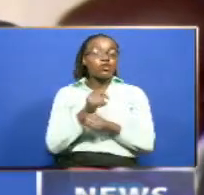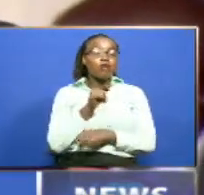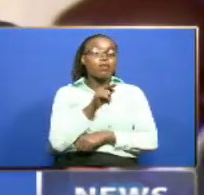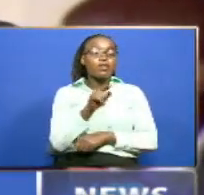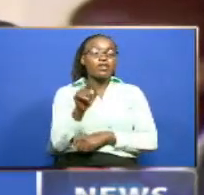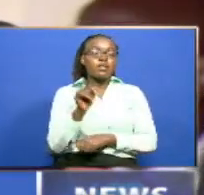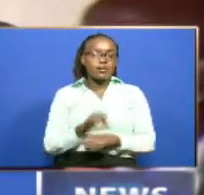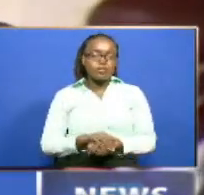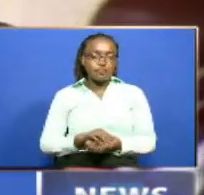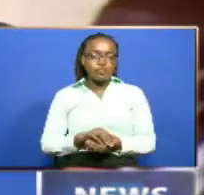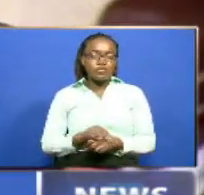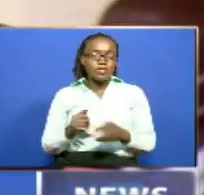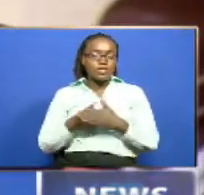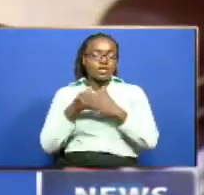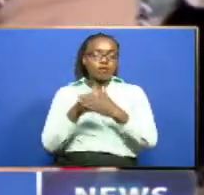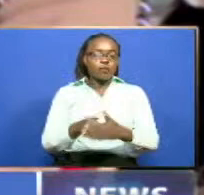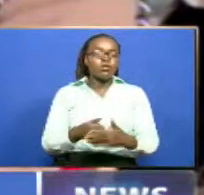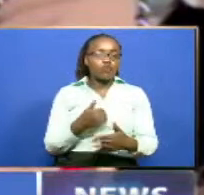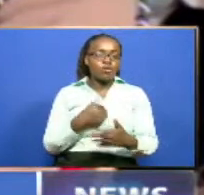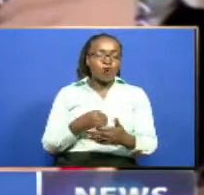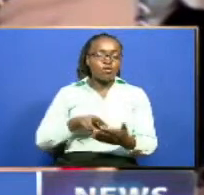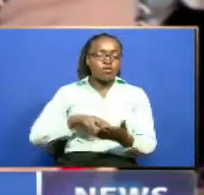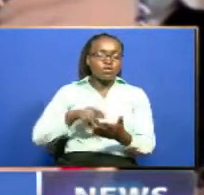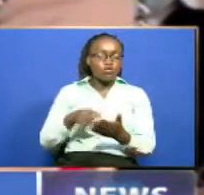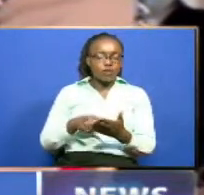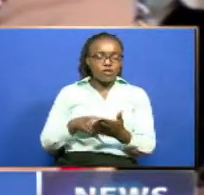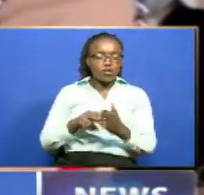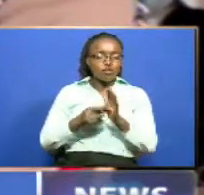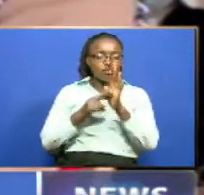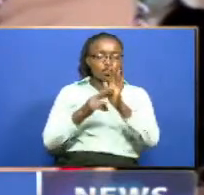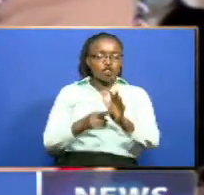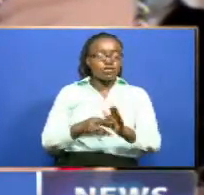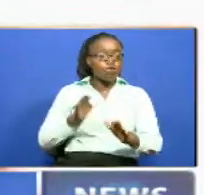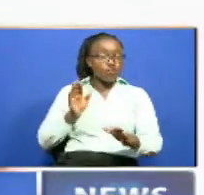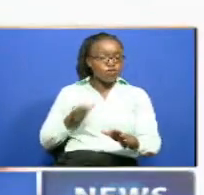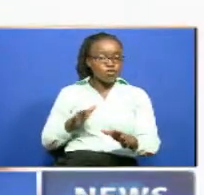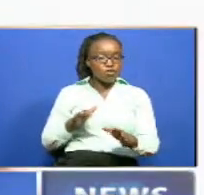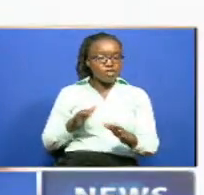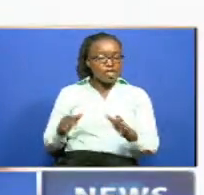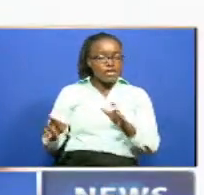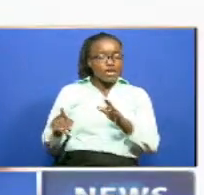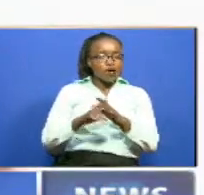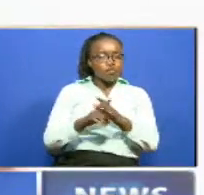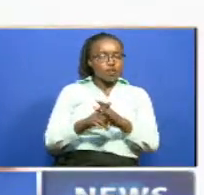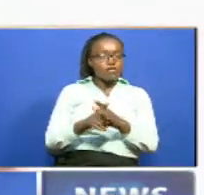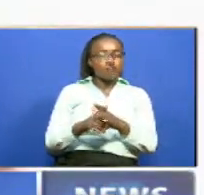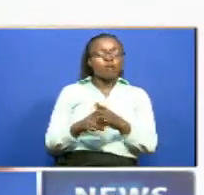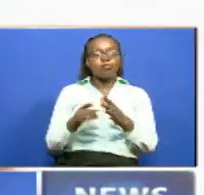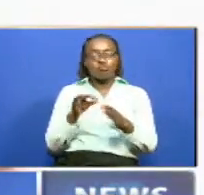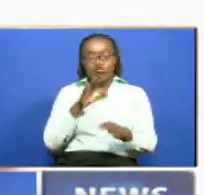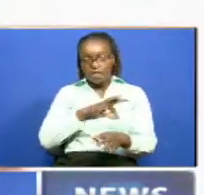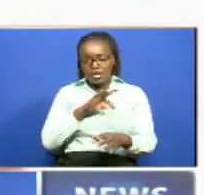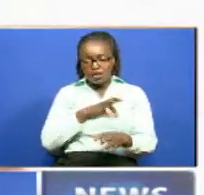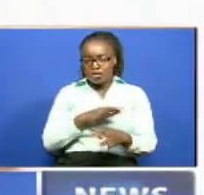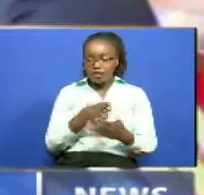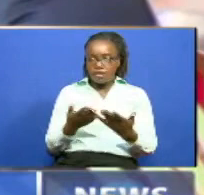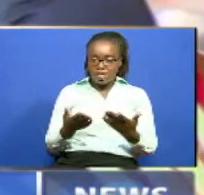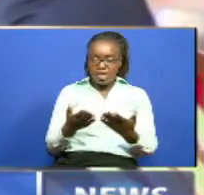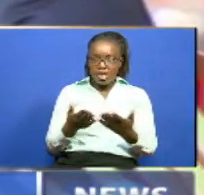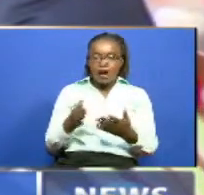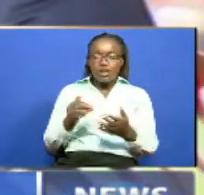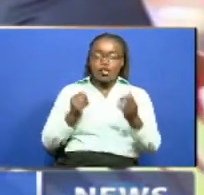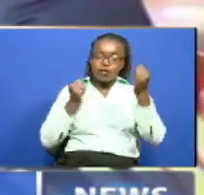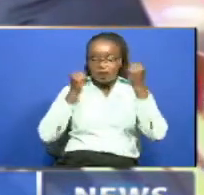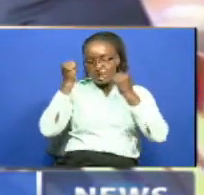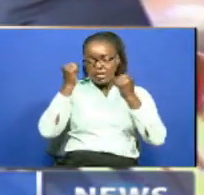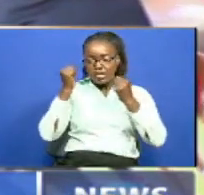push to have meaningful representation of women in appointive and elective positions appearing to gain traction in the military, with more women